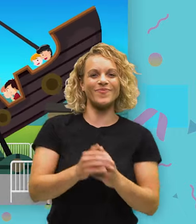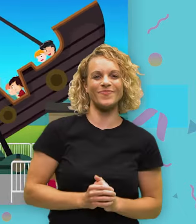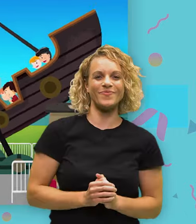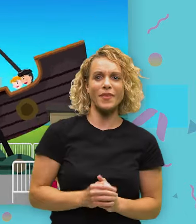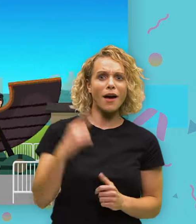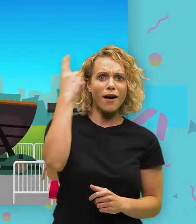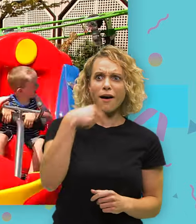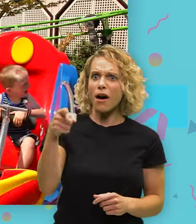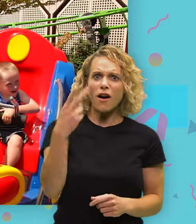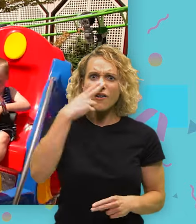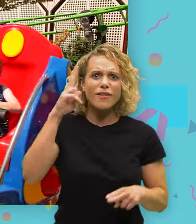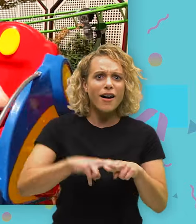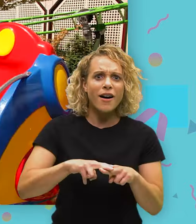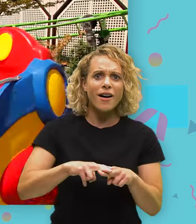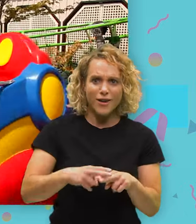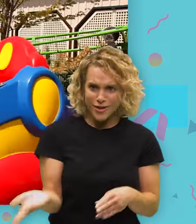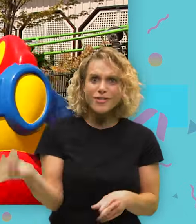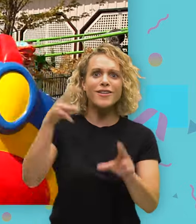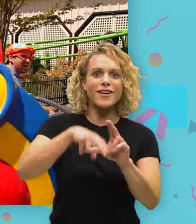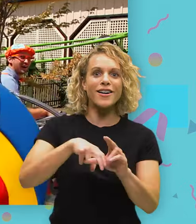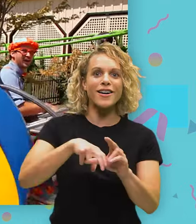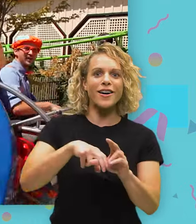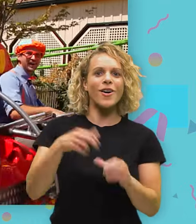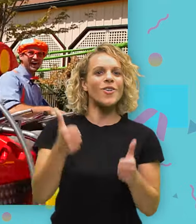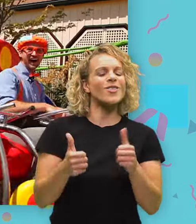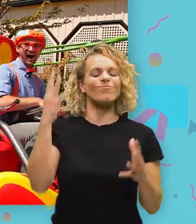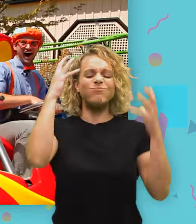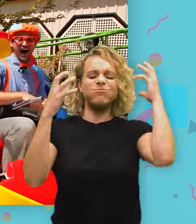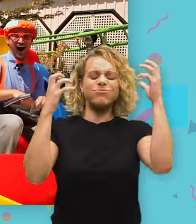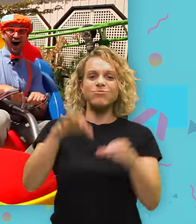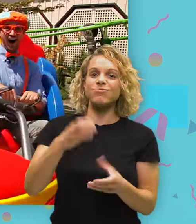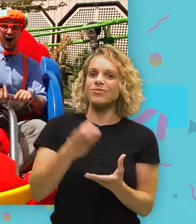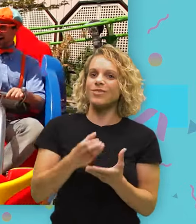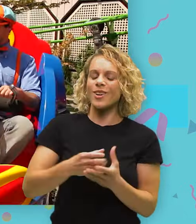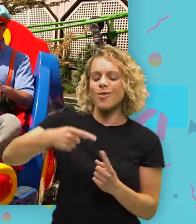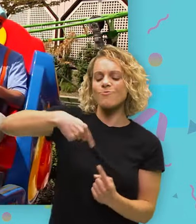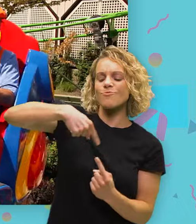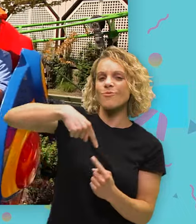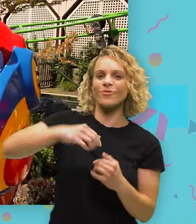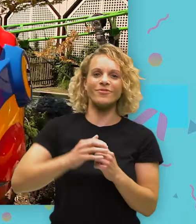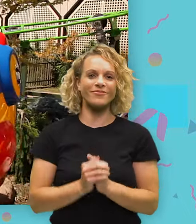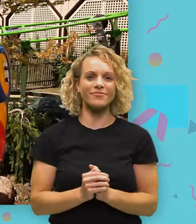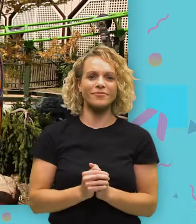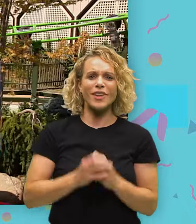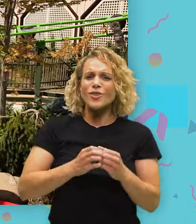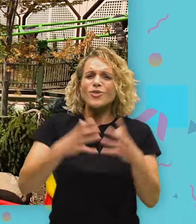side. Well, that looks fun. Let's go on it. Or get dizzy on the teacup